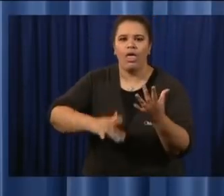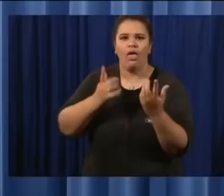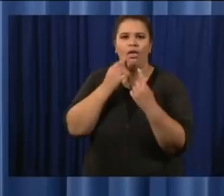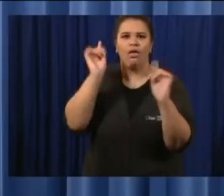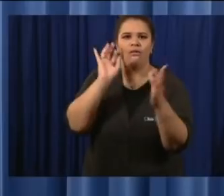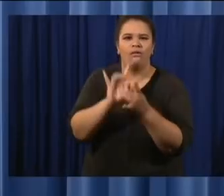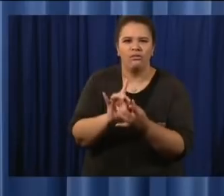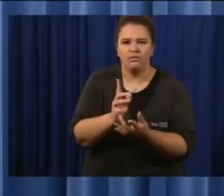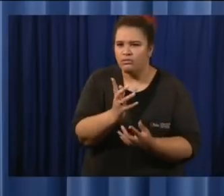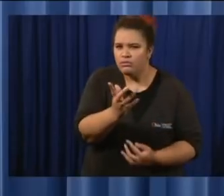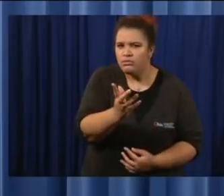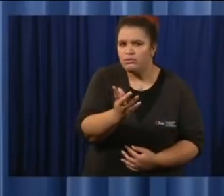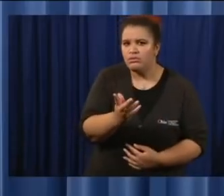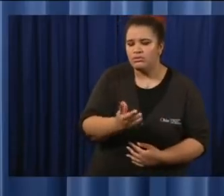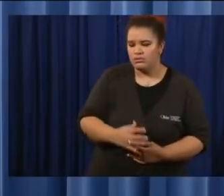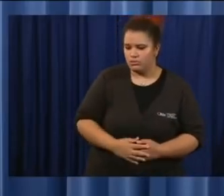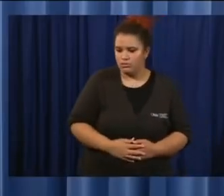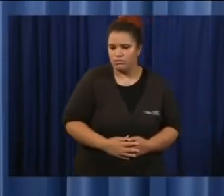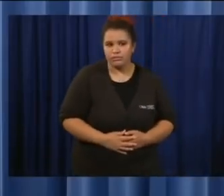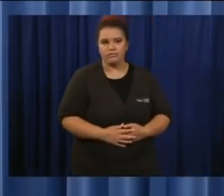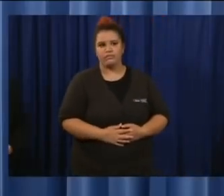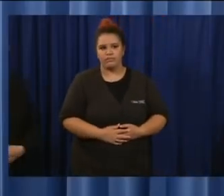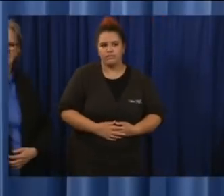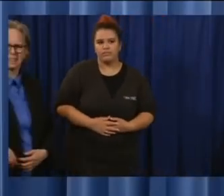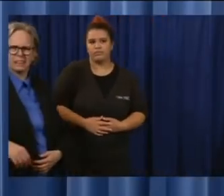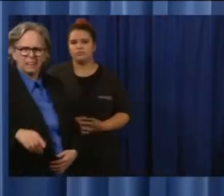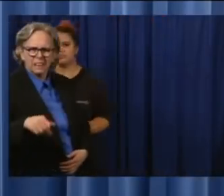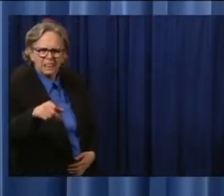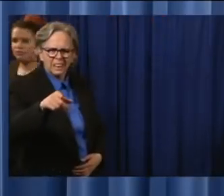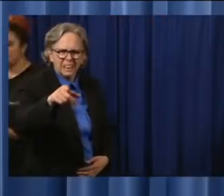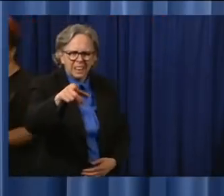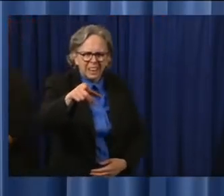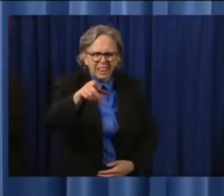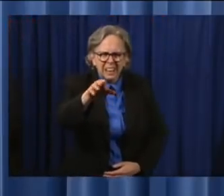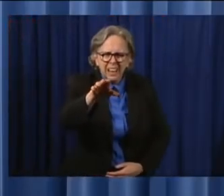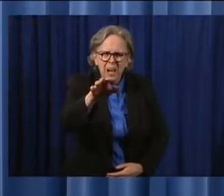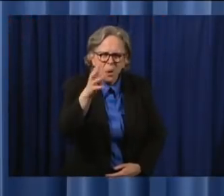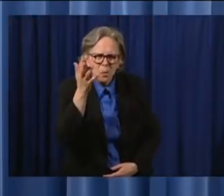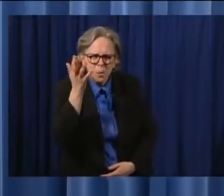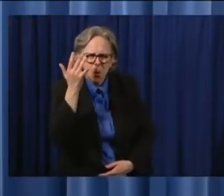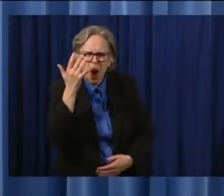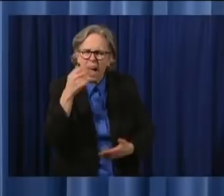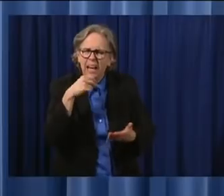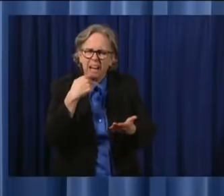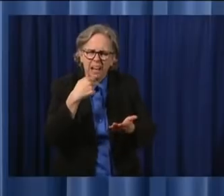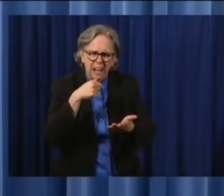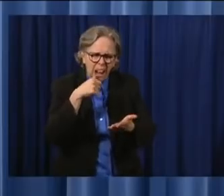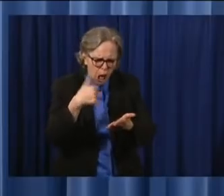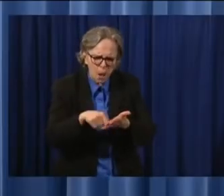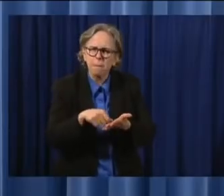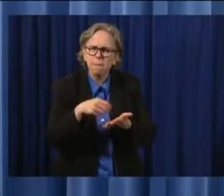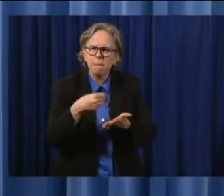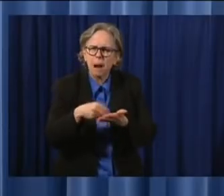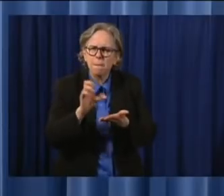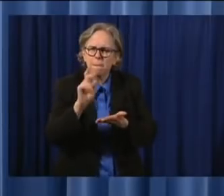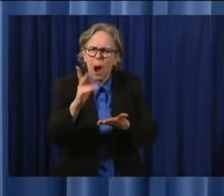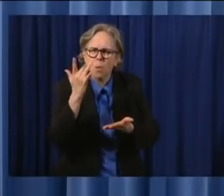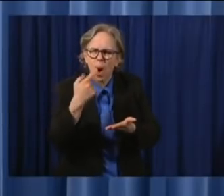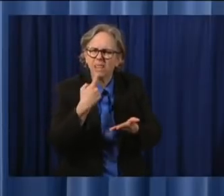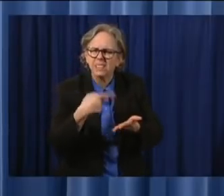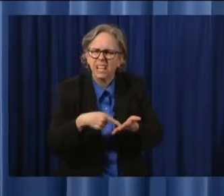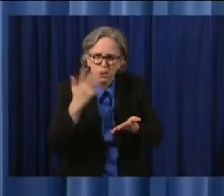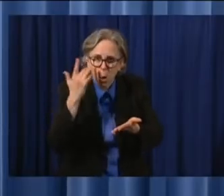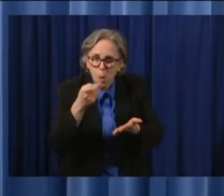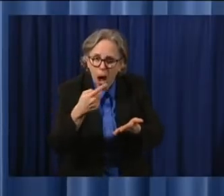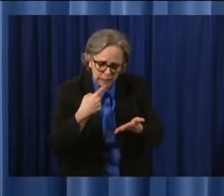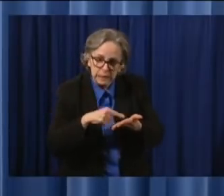I'll find out. Do you know why they were clawed back? Or are they telling you why that it was clawed back from the